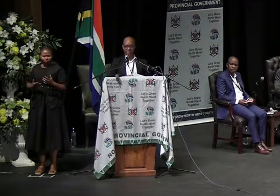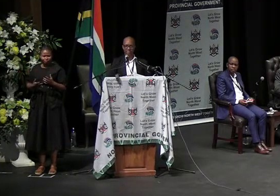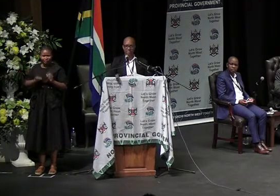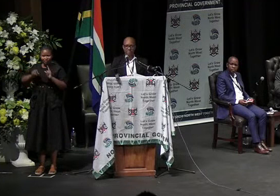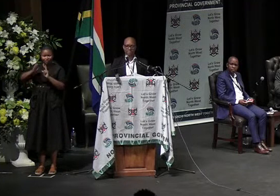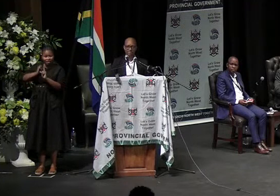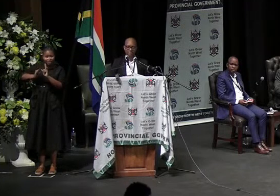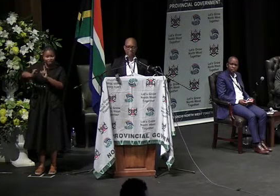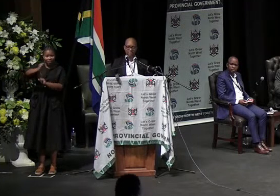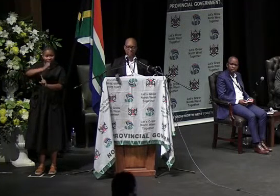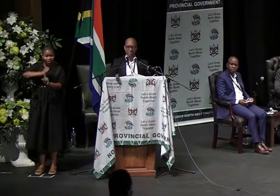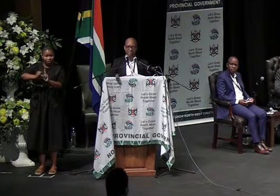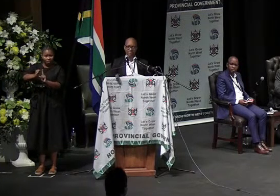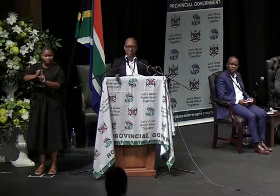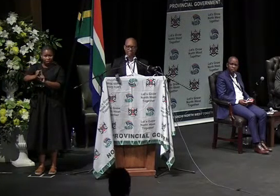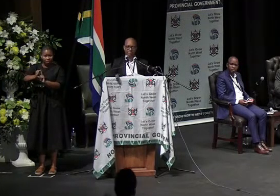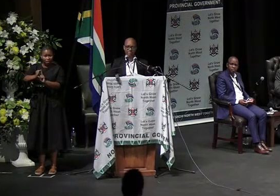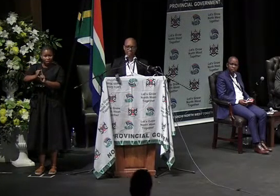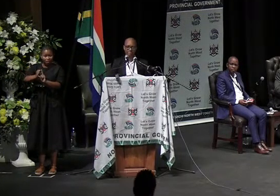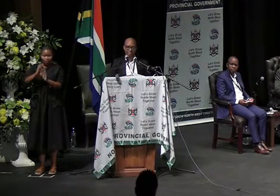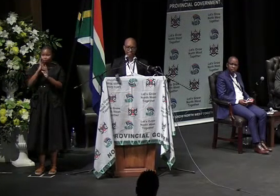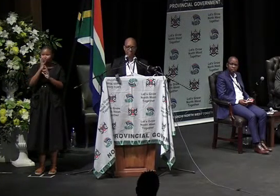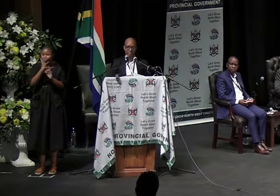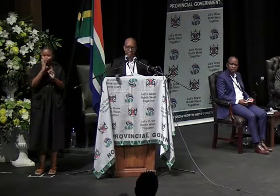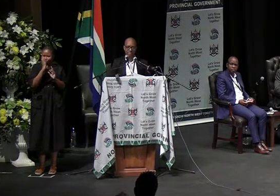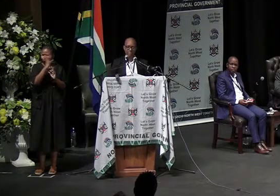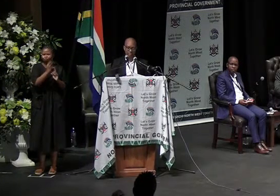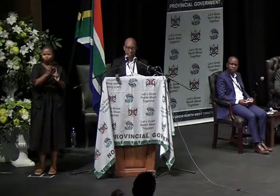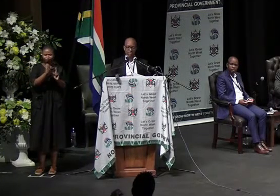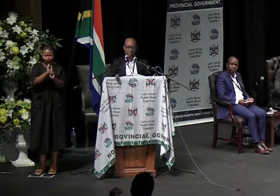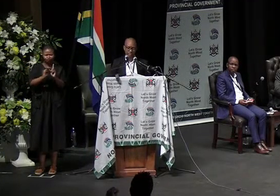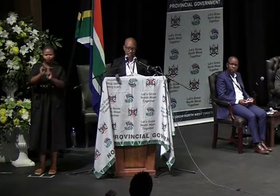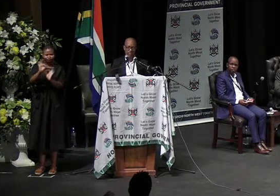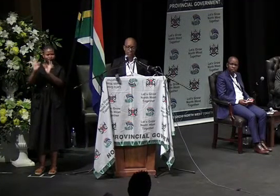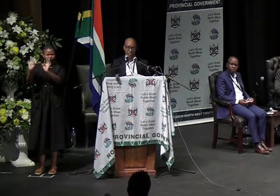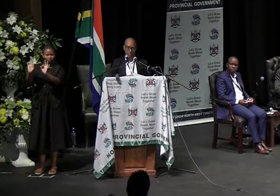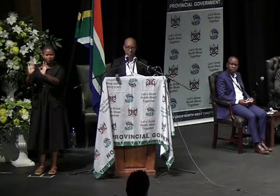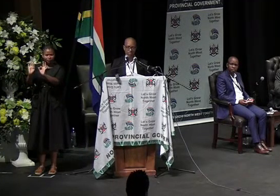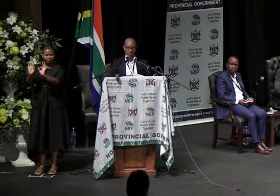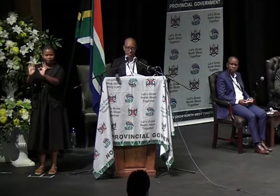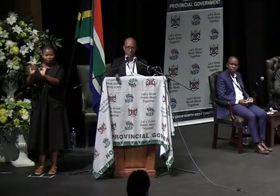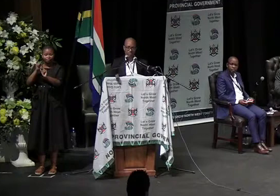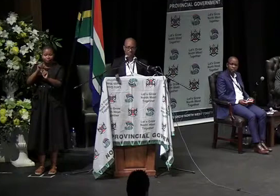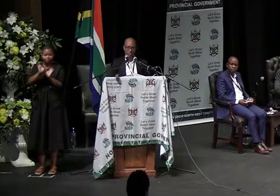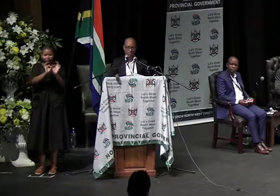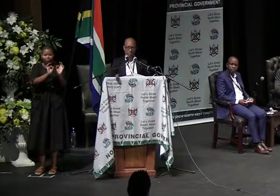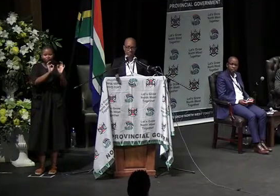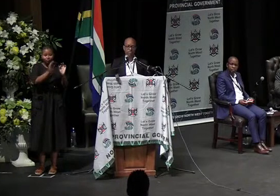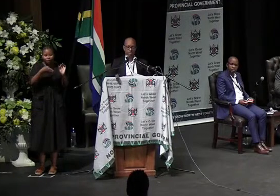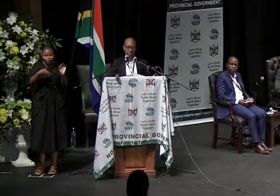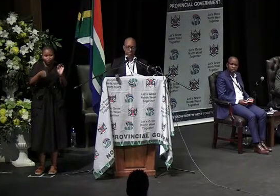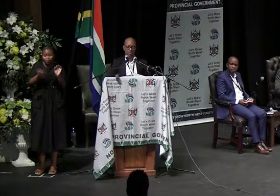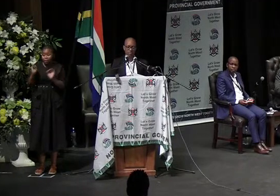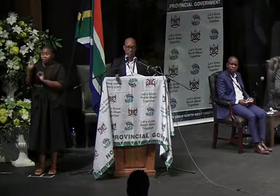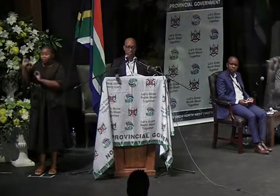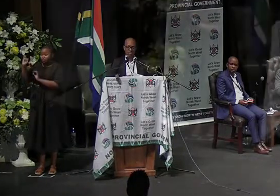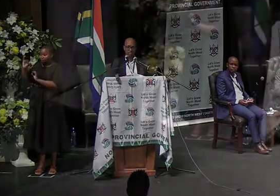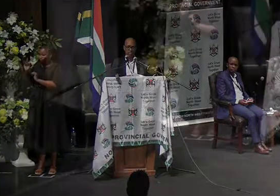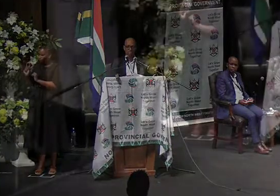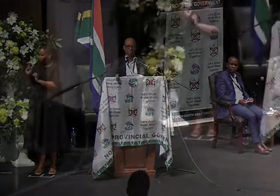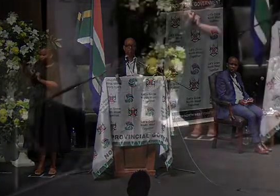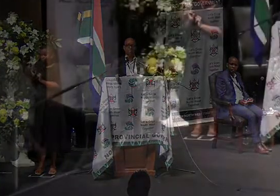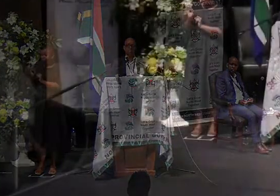environment that is beautiful but in absence of good things Bad Things become